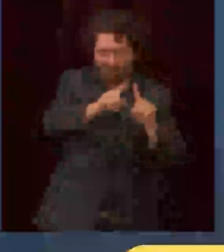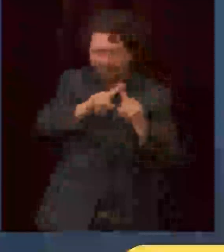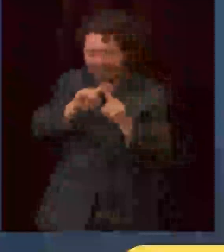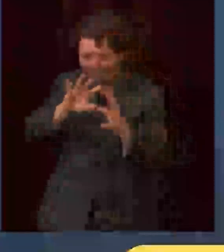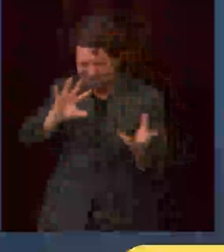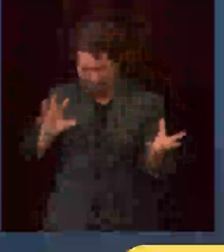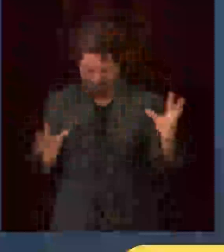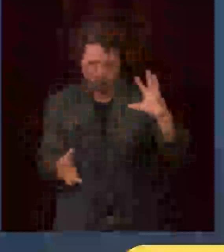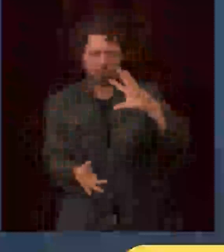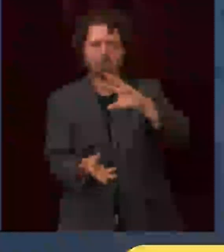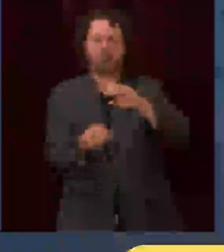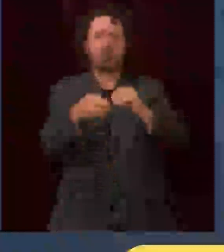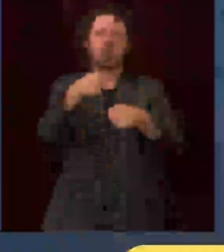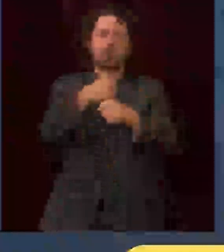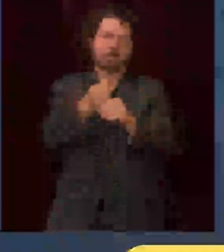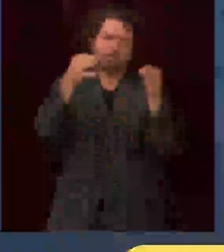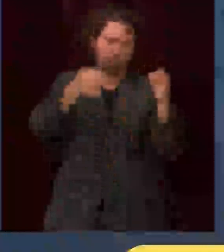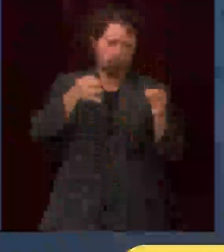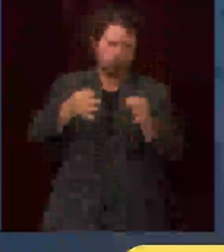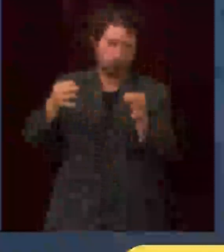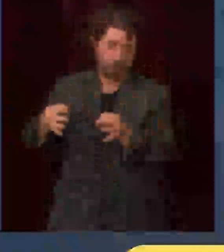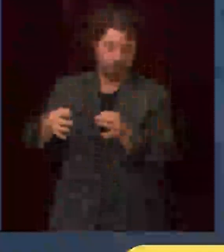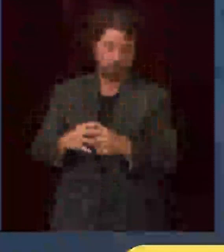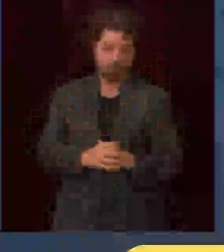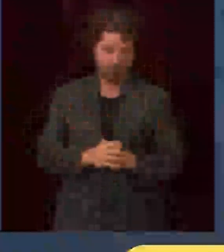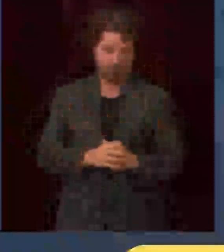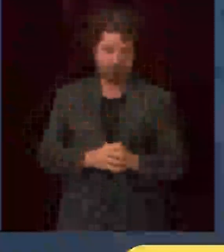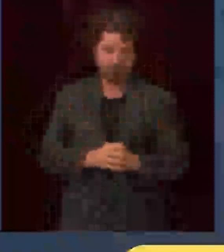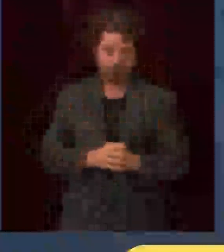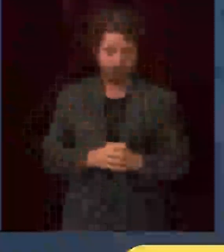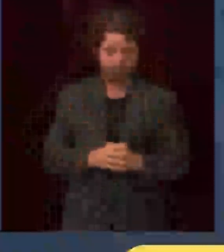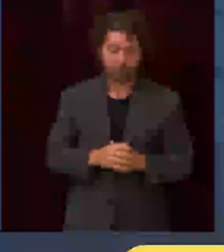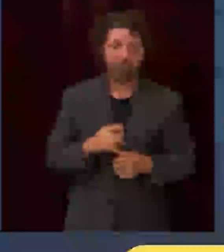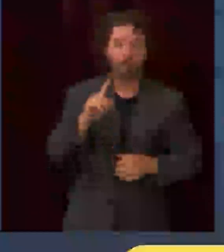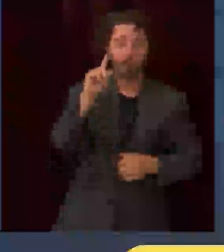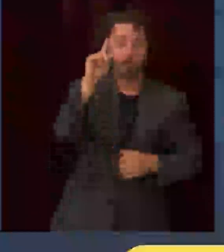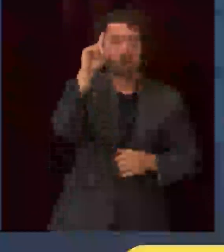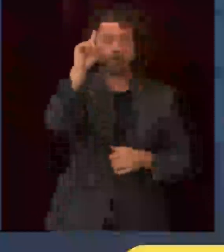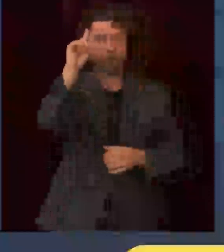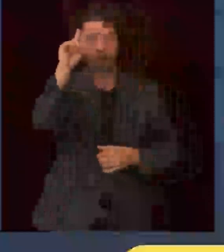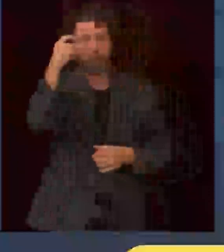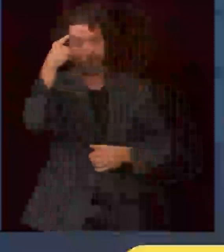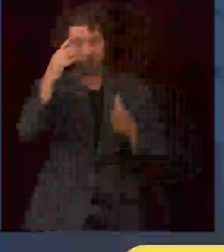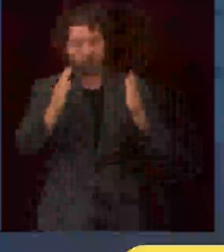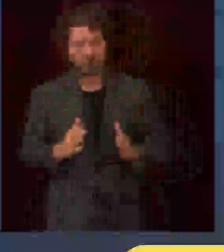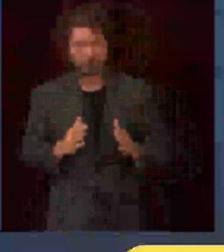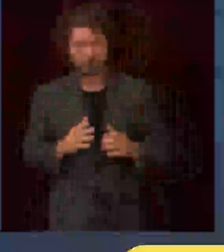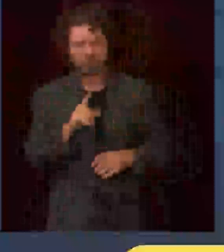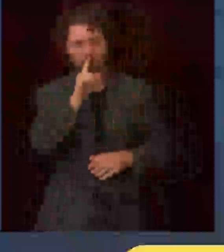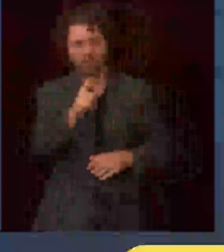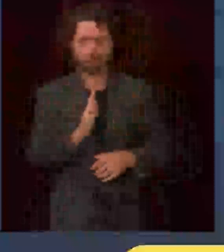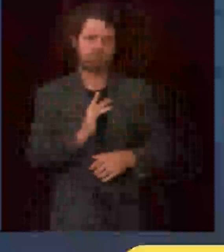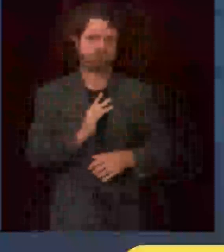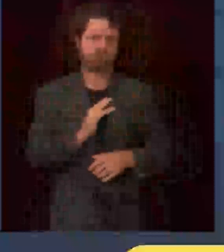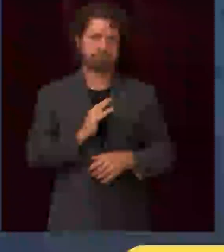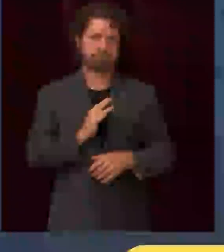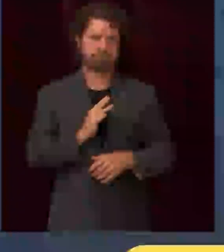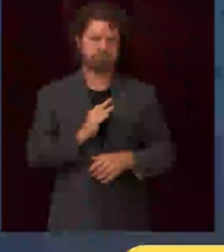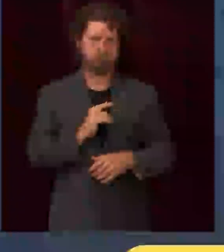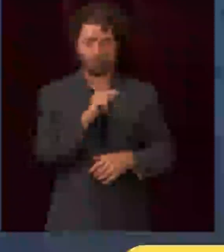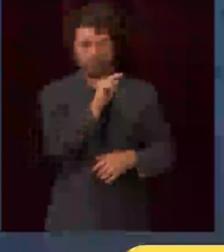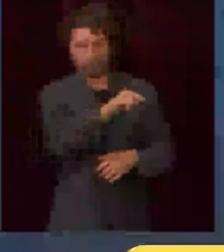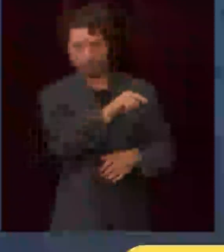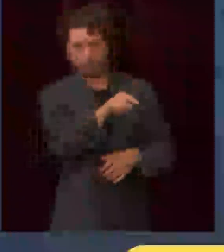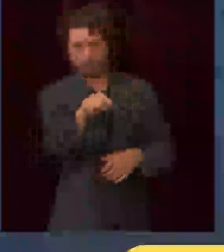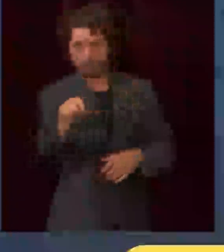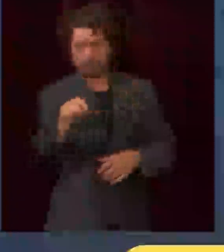Lindquist. I've just got great advice going through this, but I'll just share my kind of thinking on this in addition.